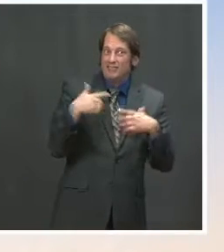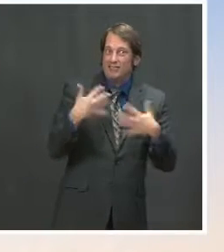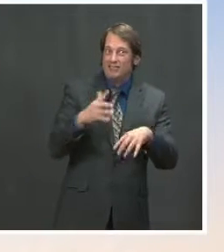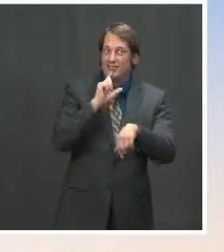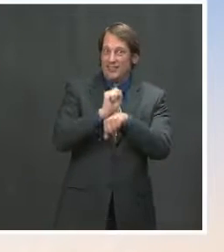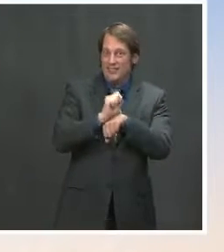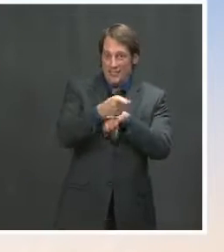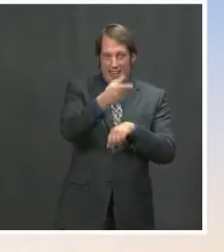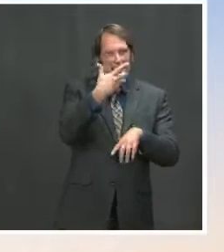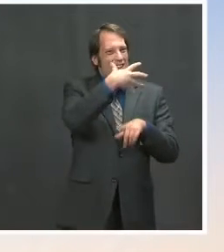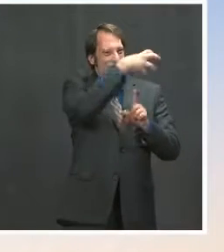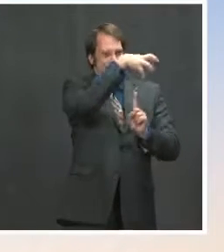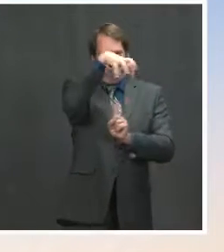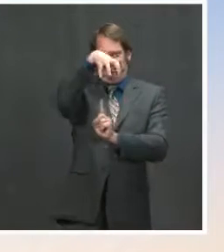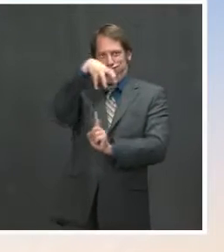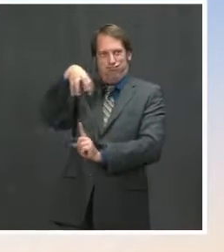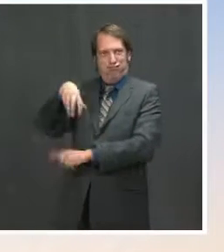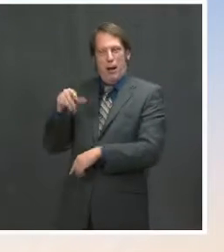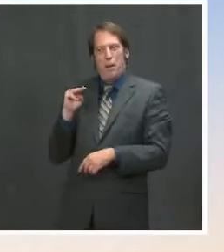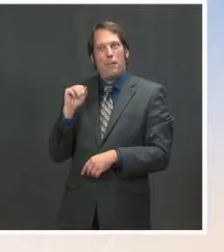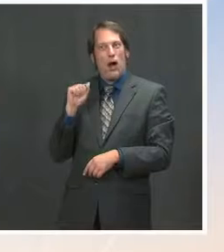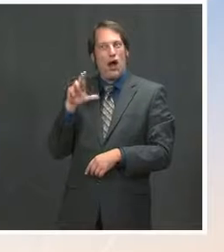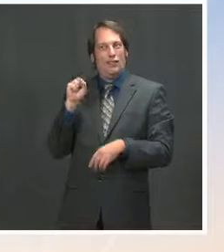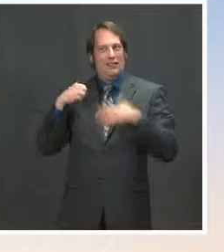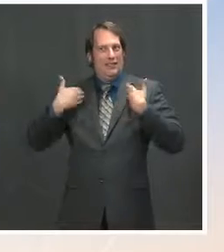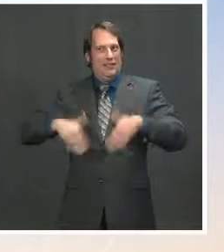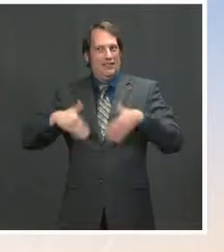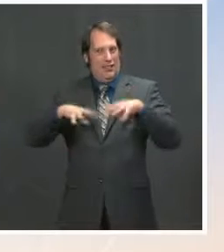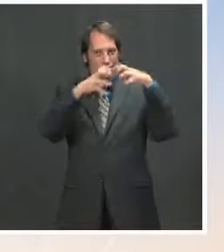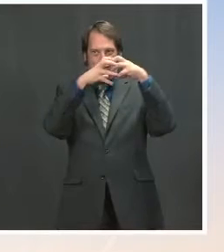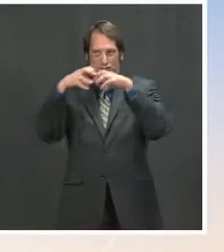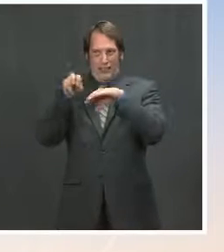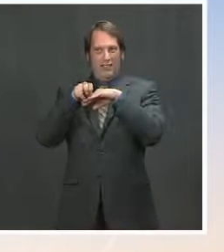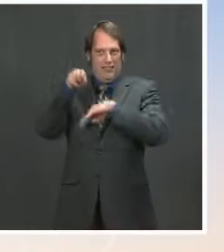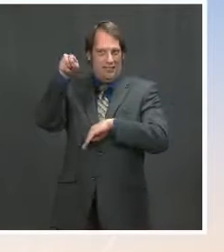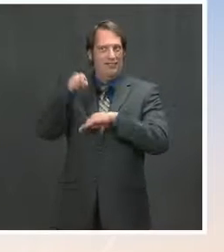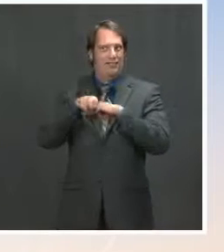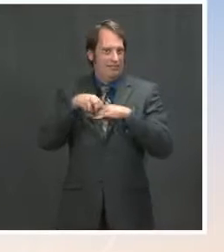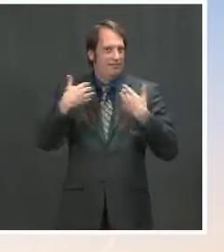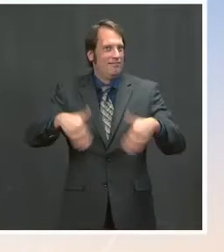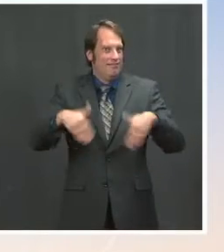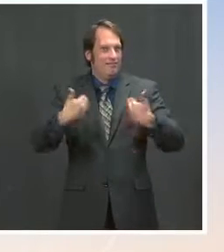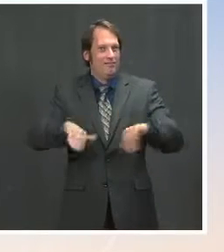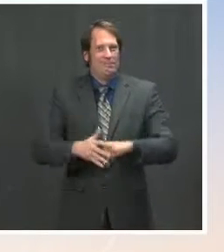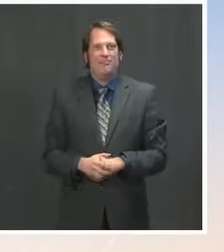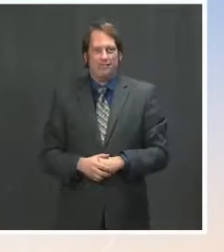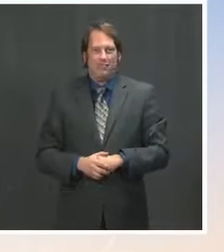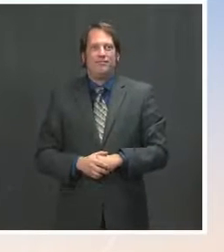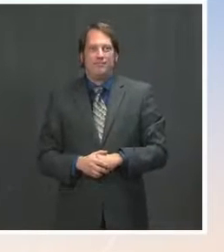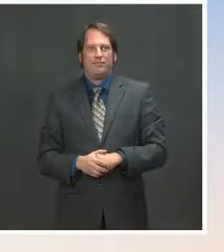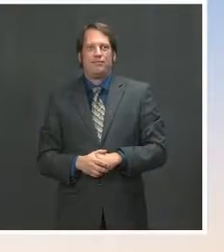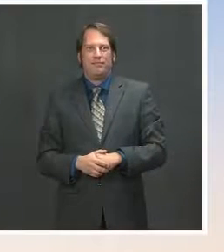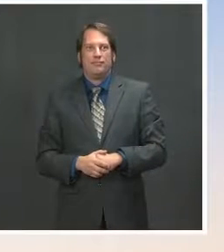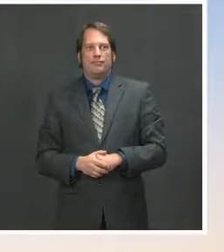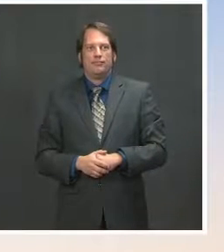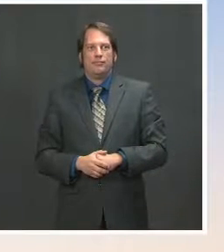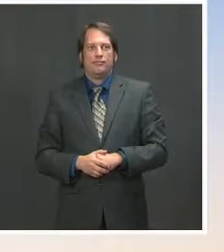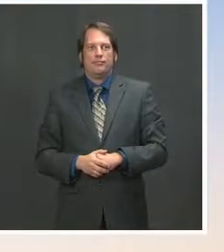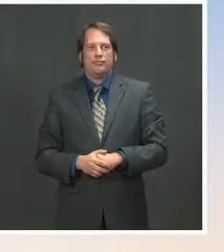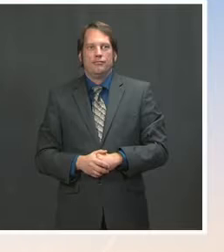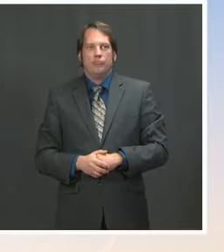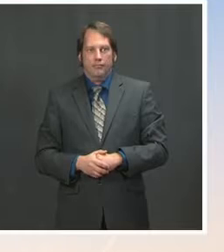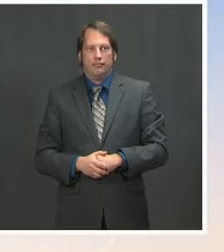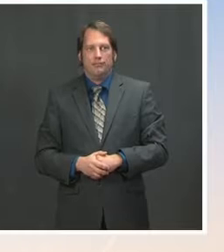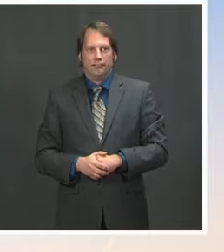space. The space agency's aptly named Ingenuity helicopter lifted off of Mars early this morning, performed the first ever